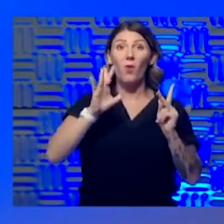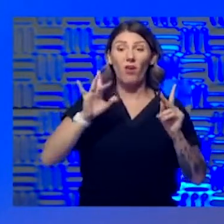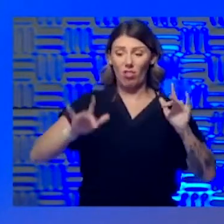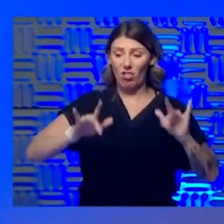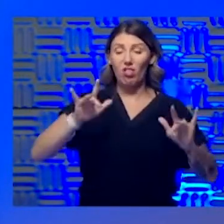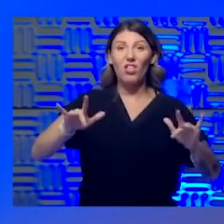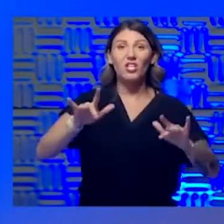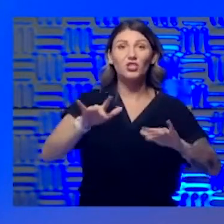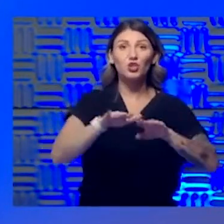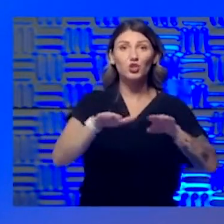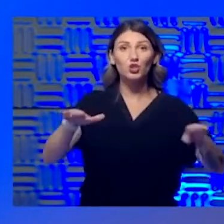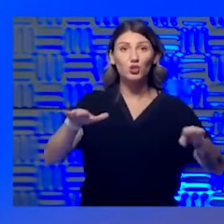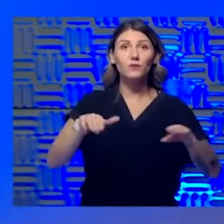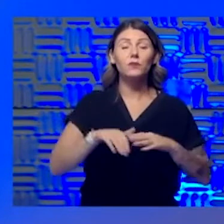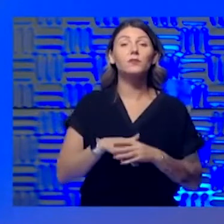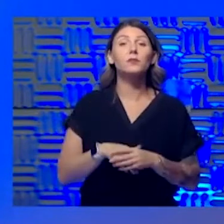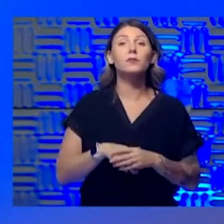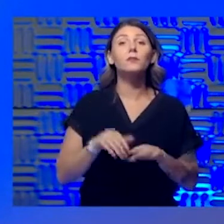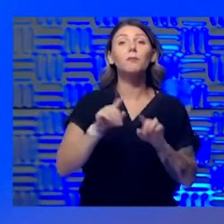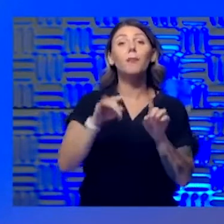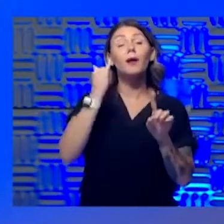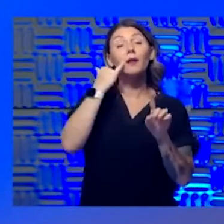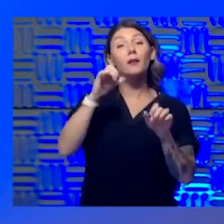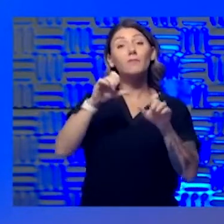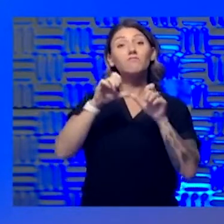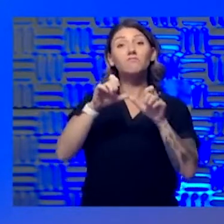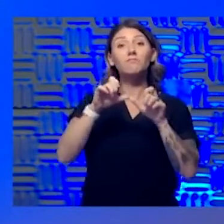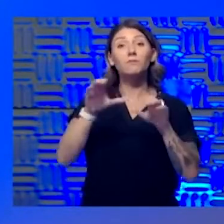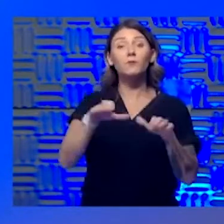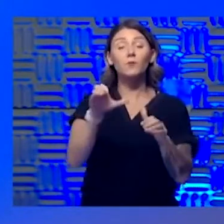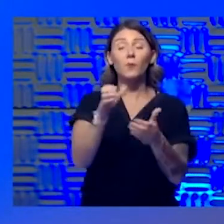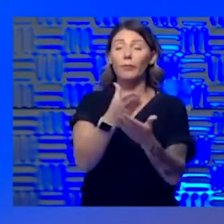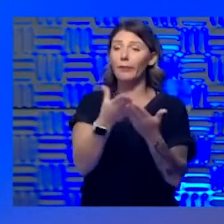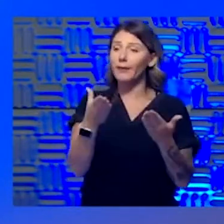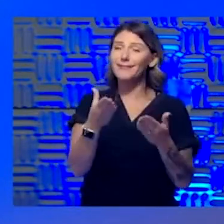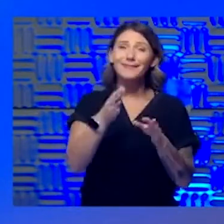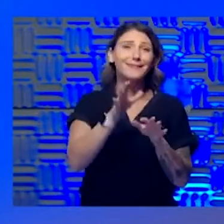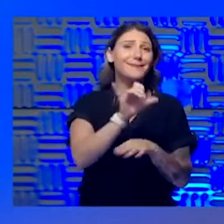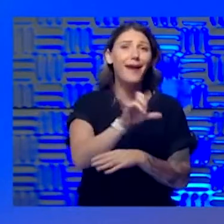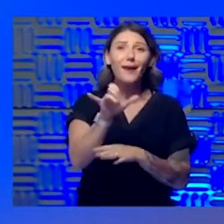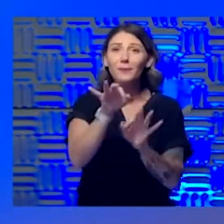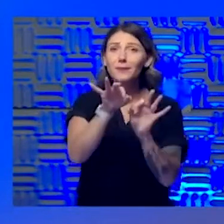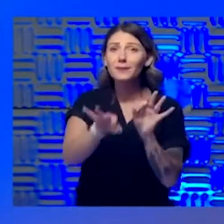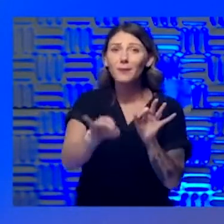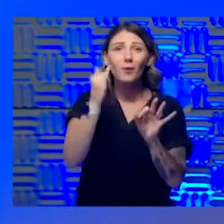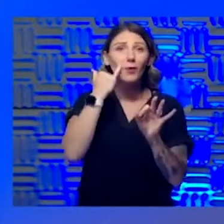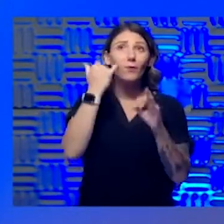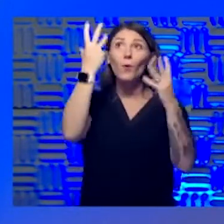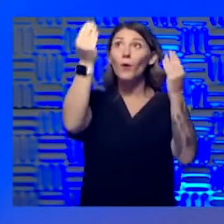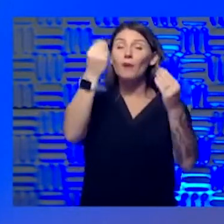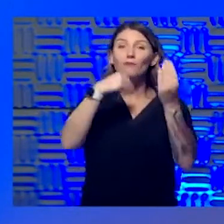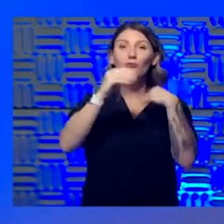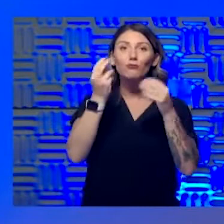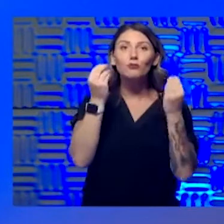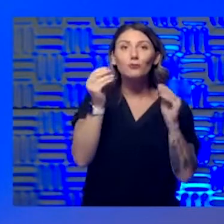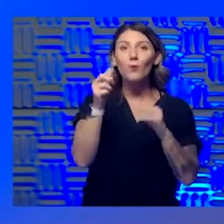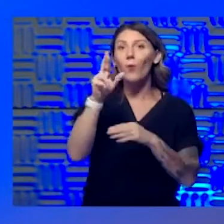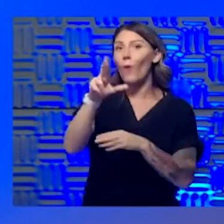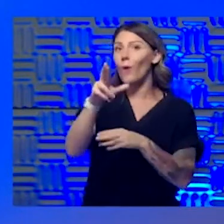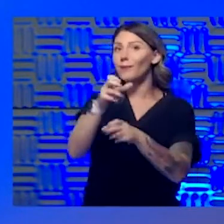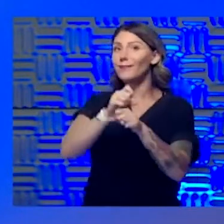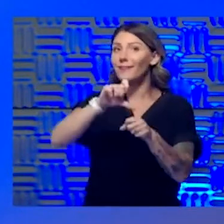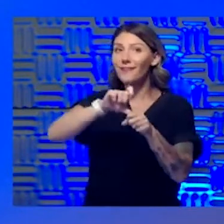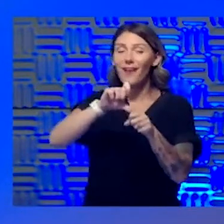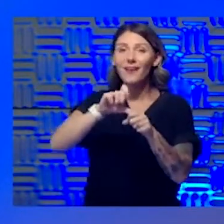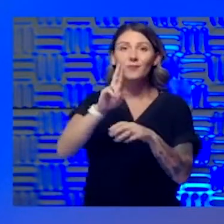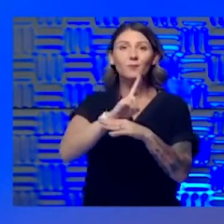of that. So, but if you can continue to do the same things, the simple things that you're going to be doing if you're going to the grocery store to get gas, wearing